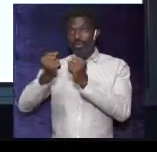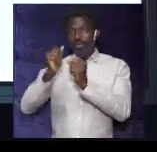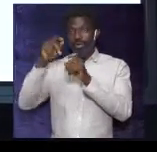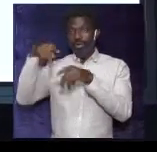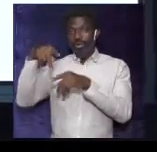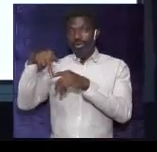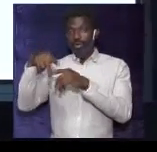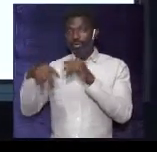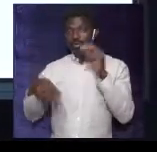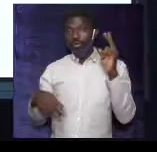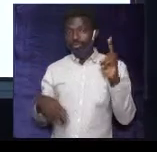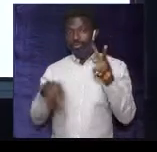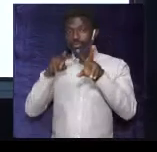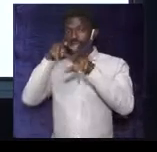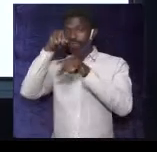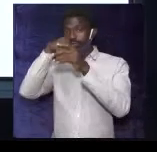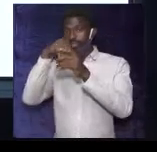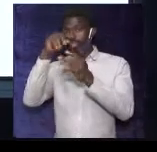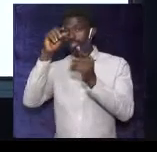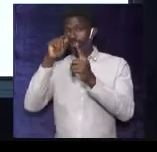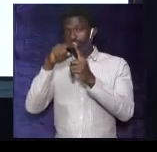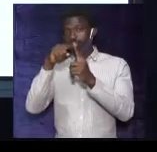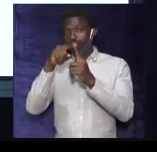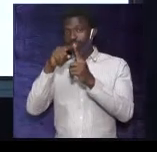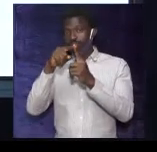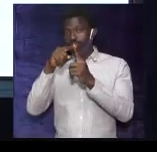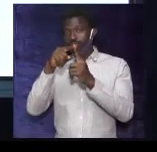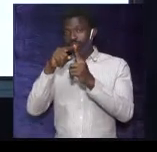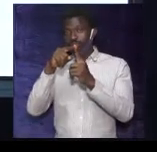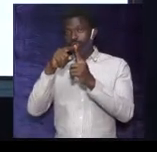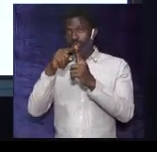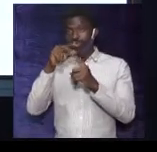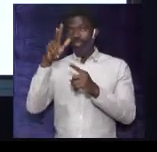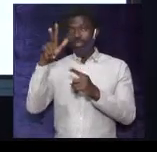up. What does it mean? Look into.